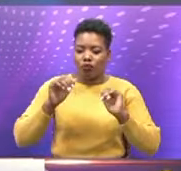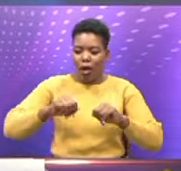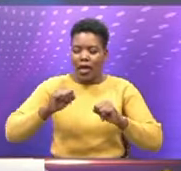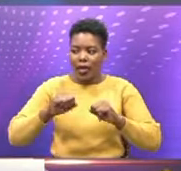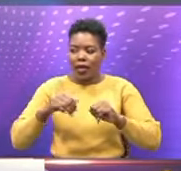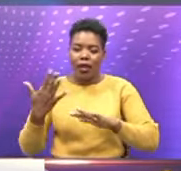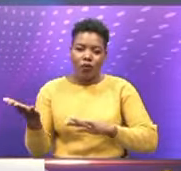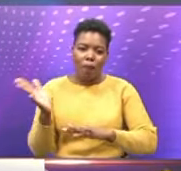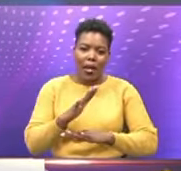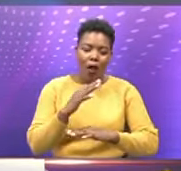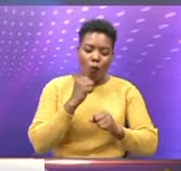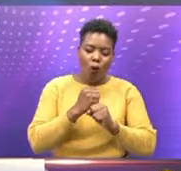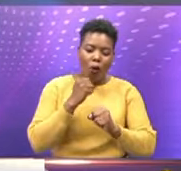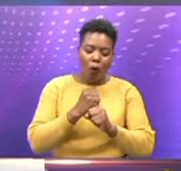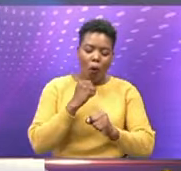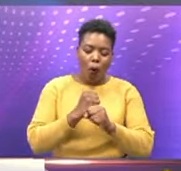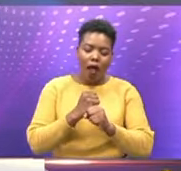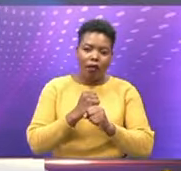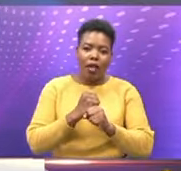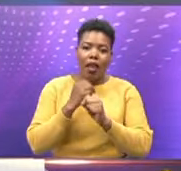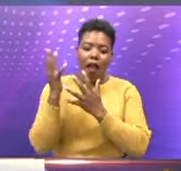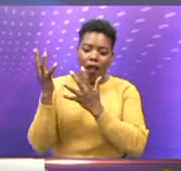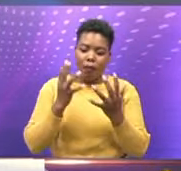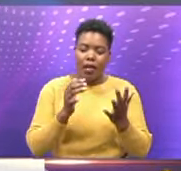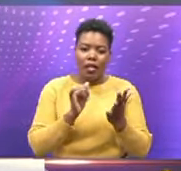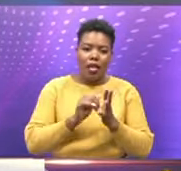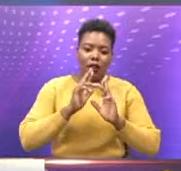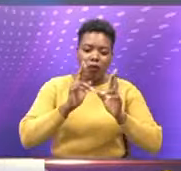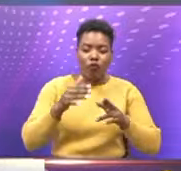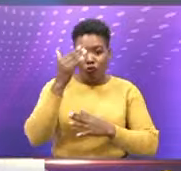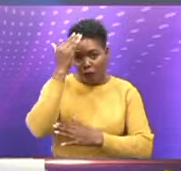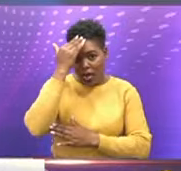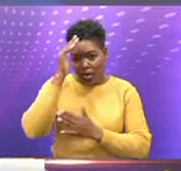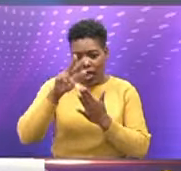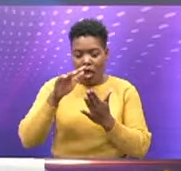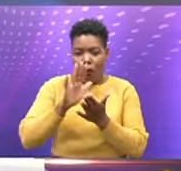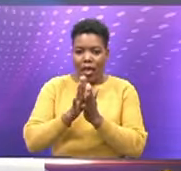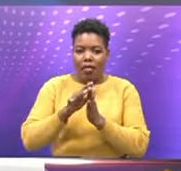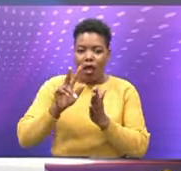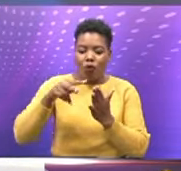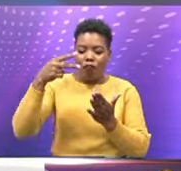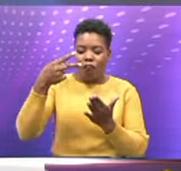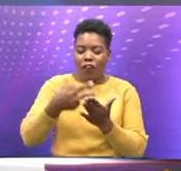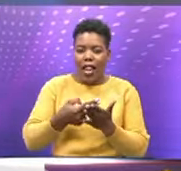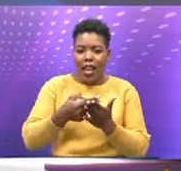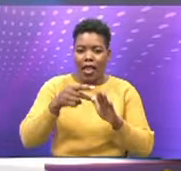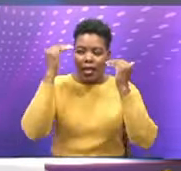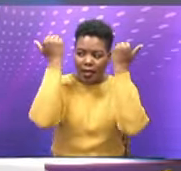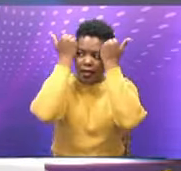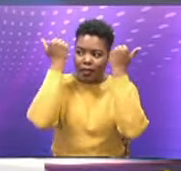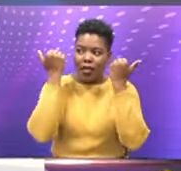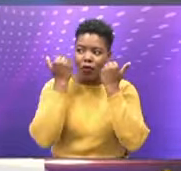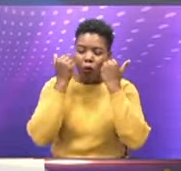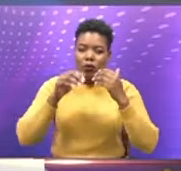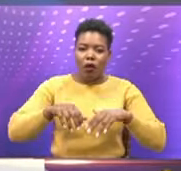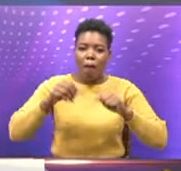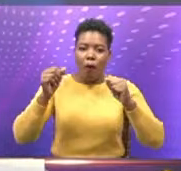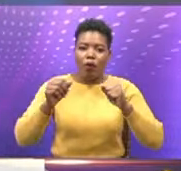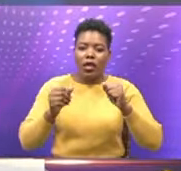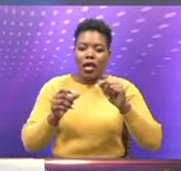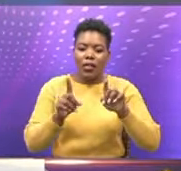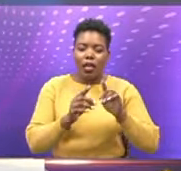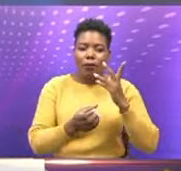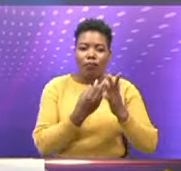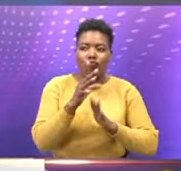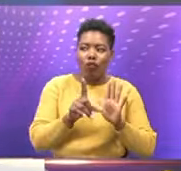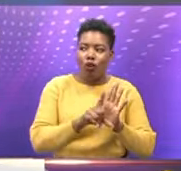tich kendo chwalo winjruok ma kamano kochopo chieng' wuok tije manyien maonge lewo. Jal buche ma Doho ma jotich Bram Ongaya bende ogolo chik